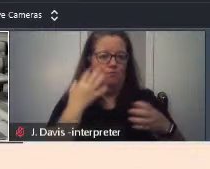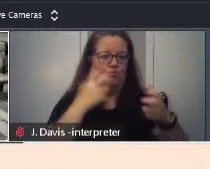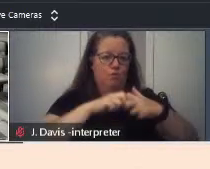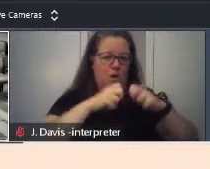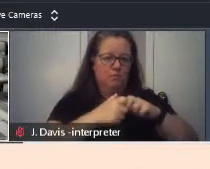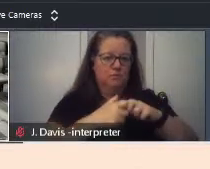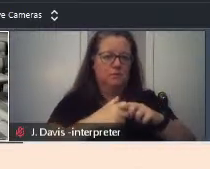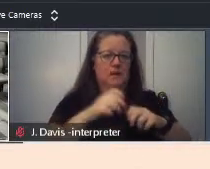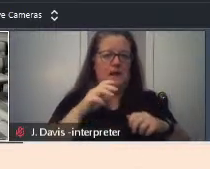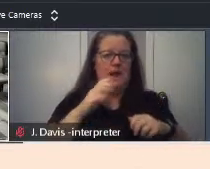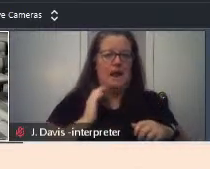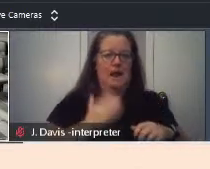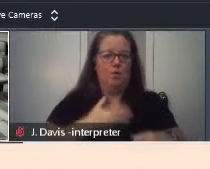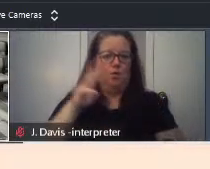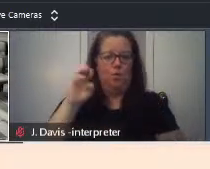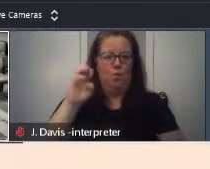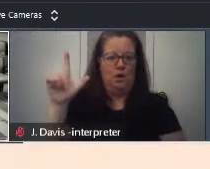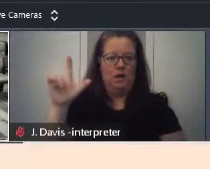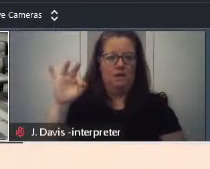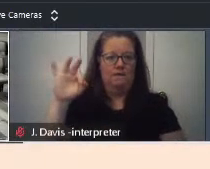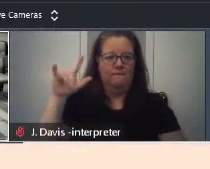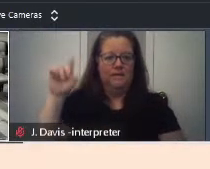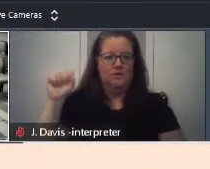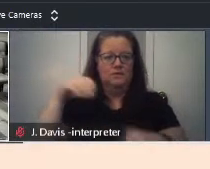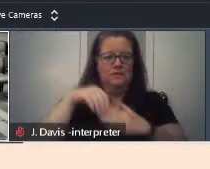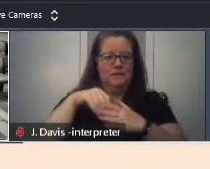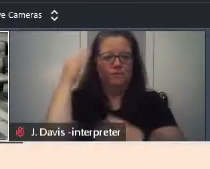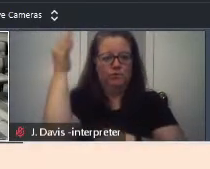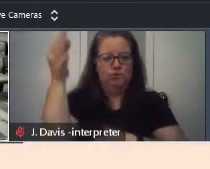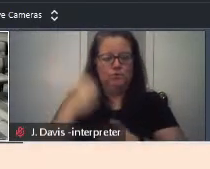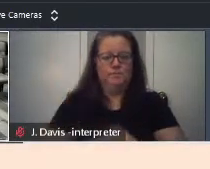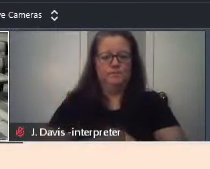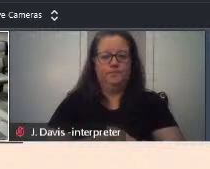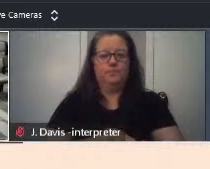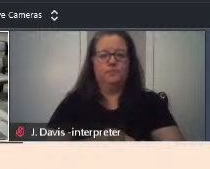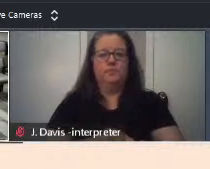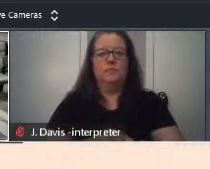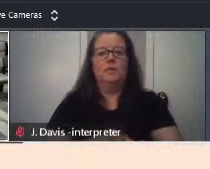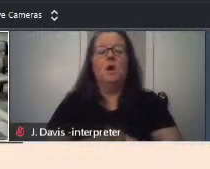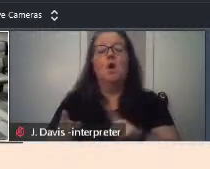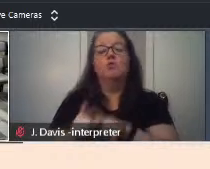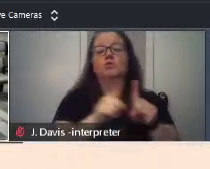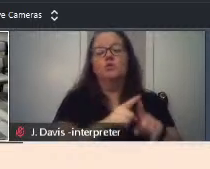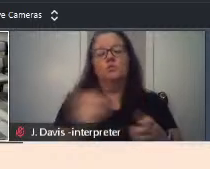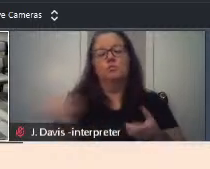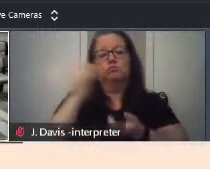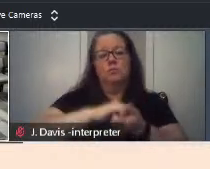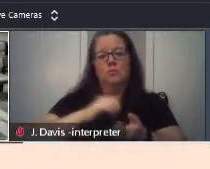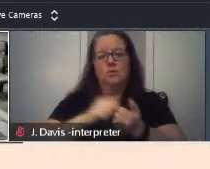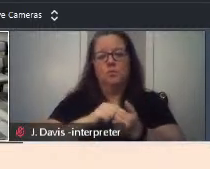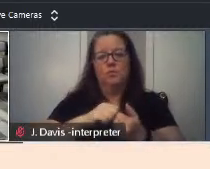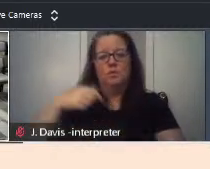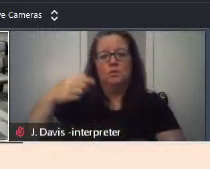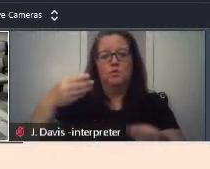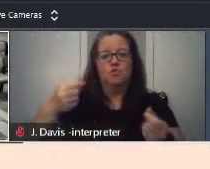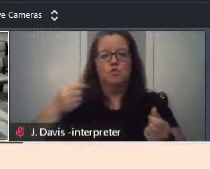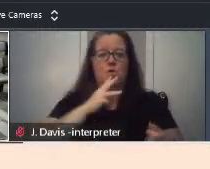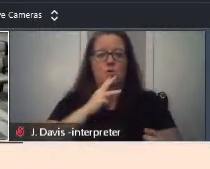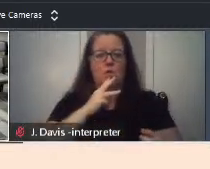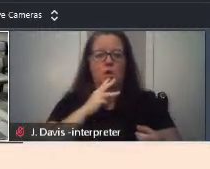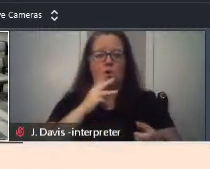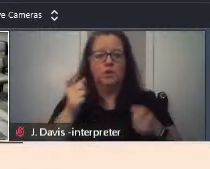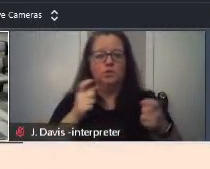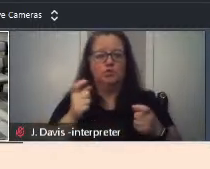fields in the future. Next slide, please. So we also work with the Groundwater Control Board. Quentin